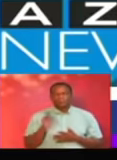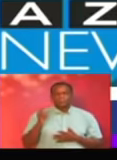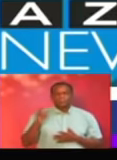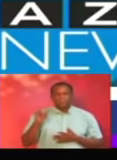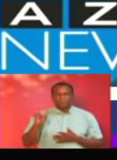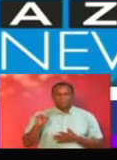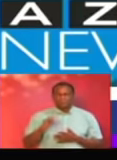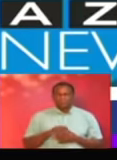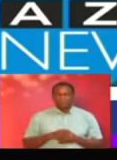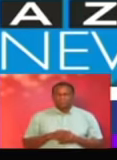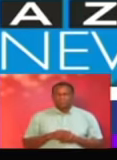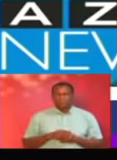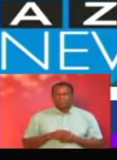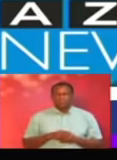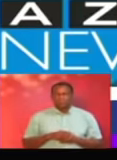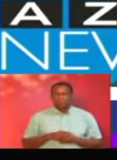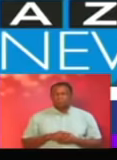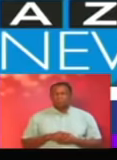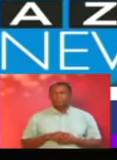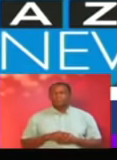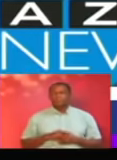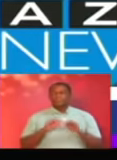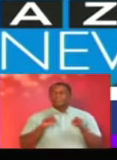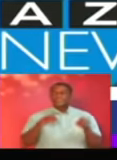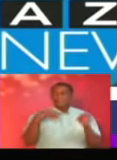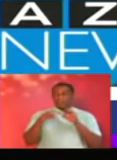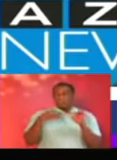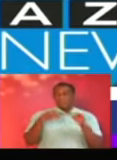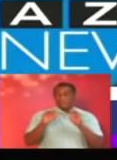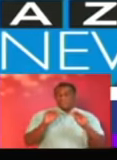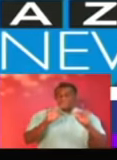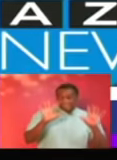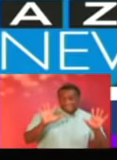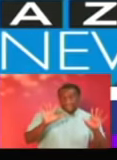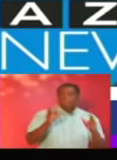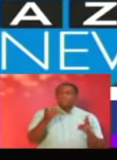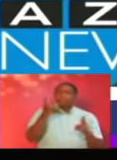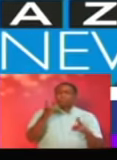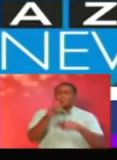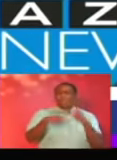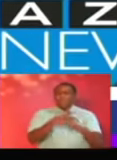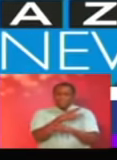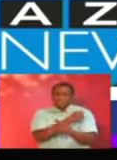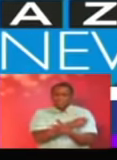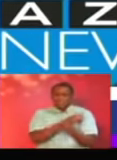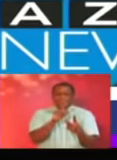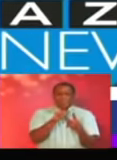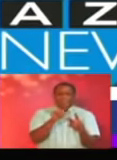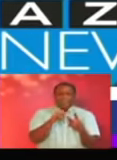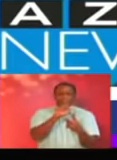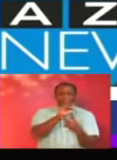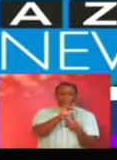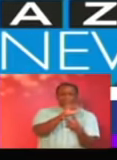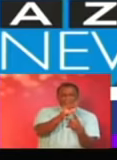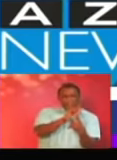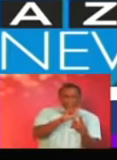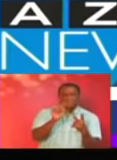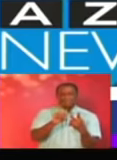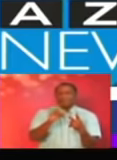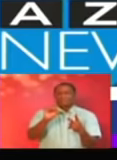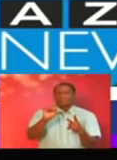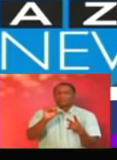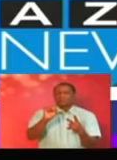just clarify whether the two brands of vaccines would be available